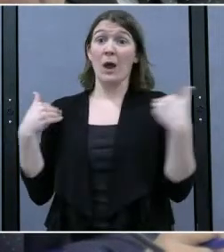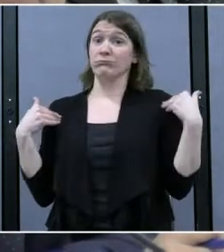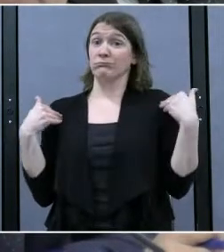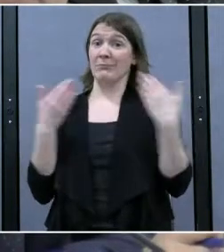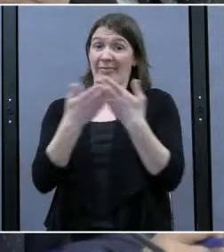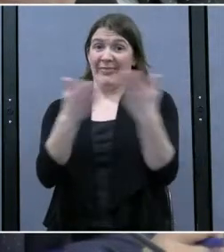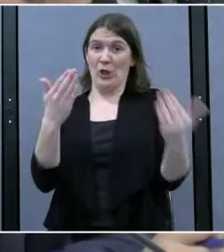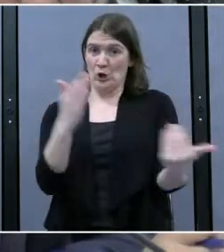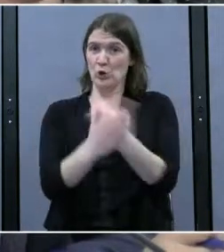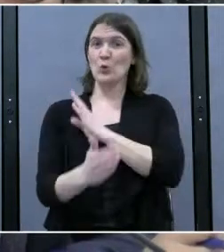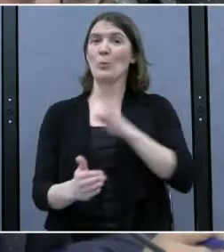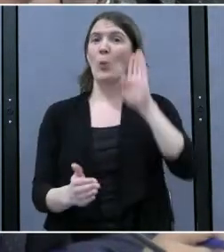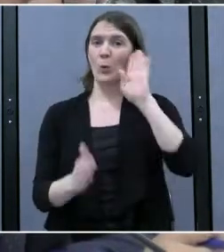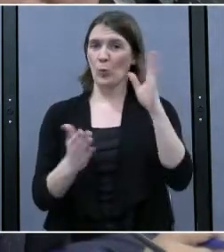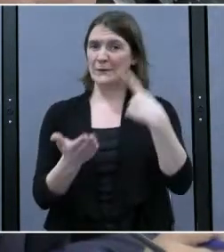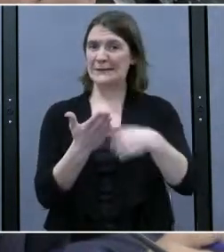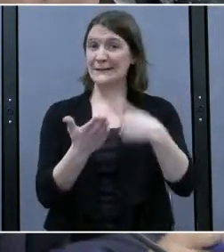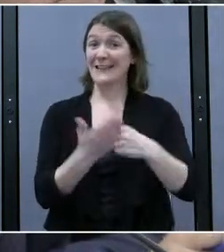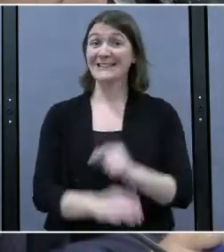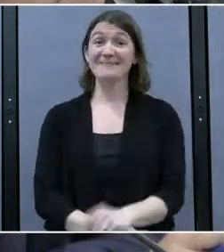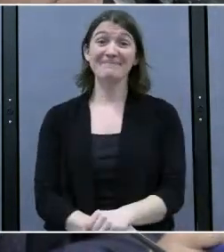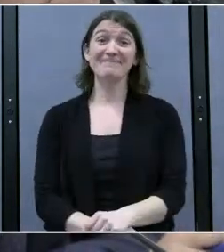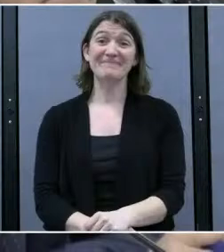replenishing the fund balance.